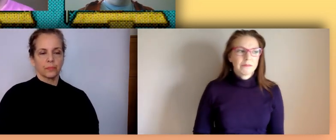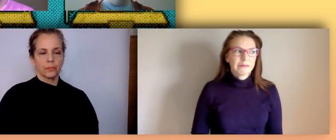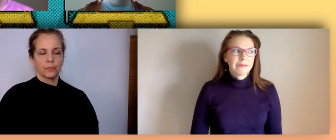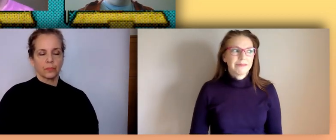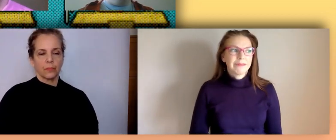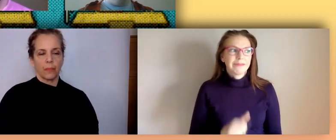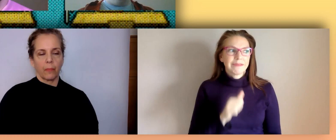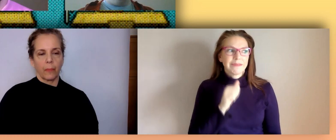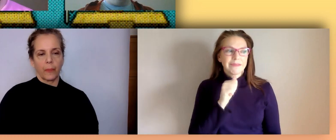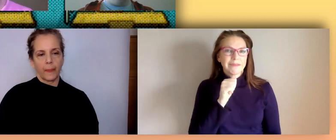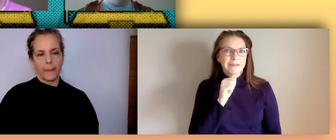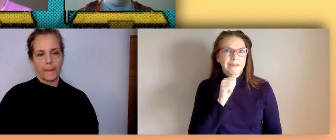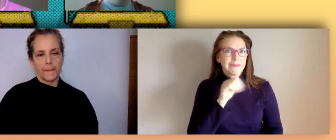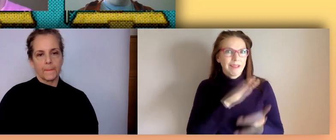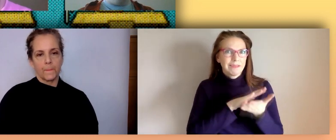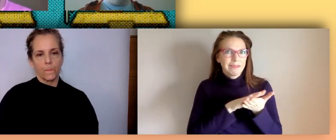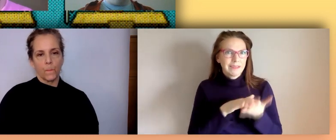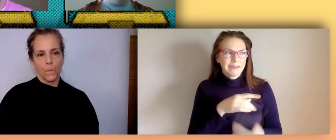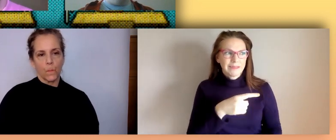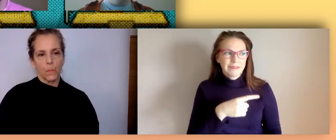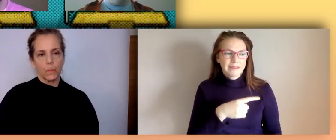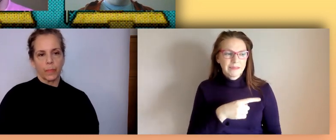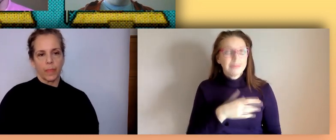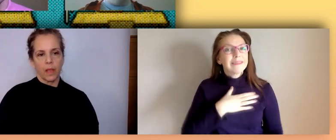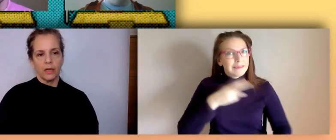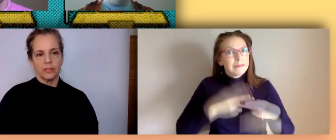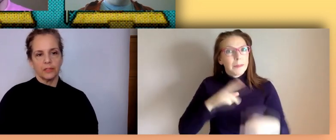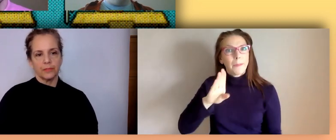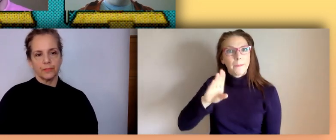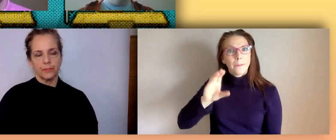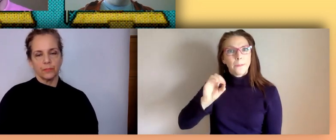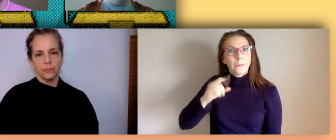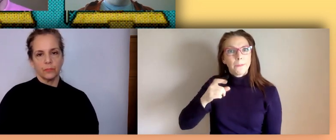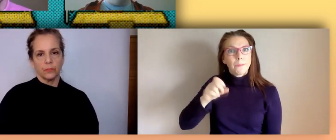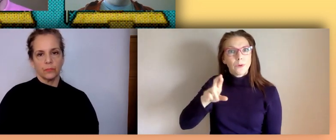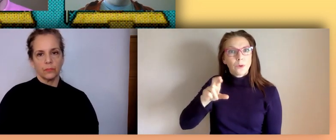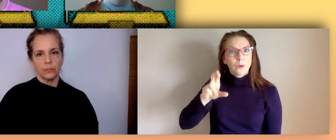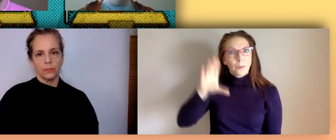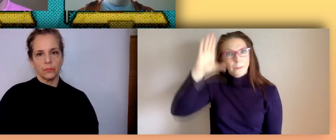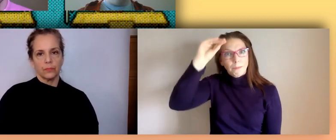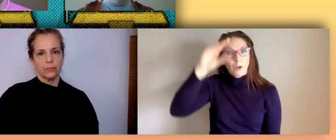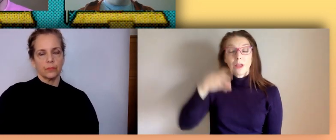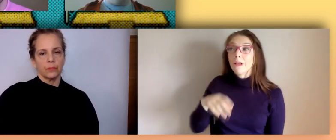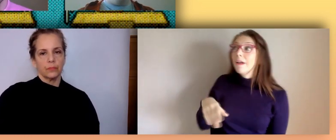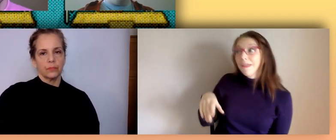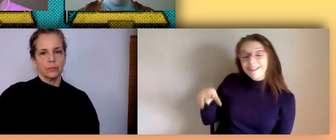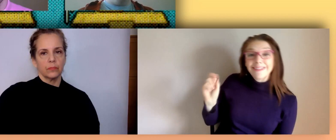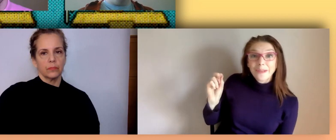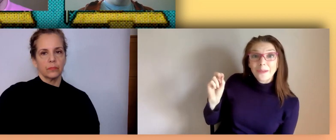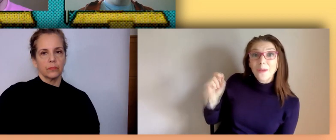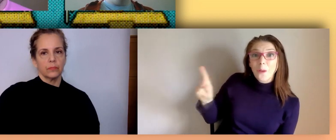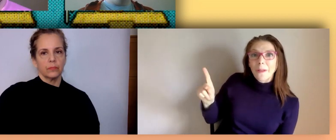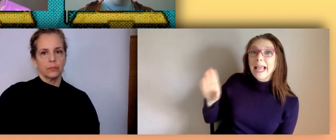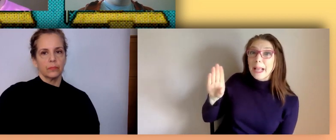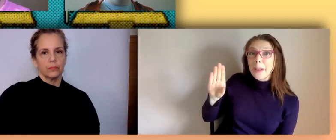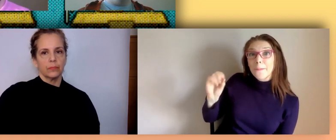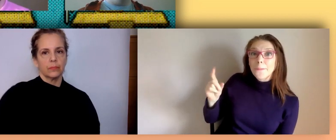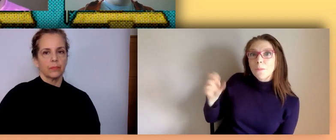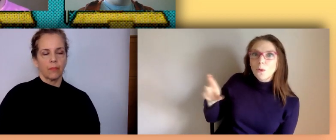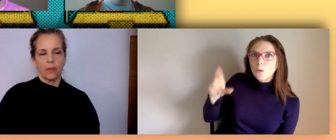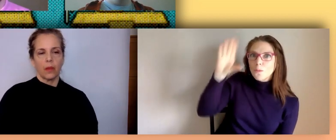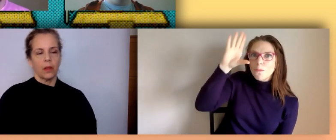That's not a nice thing to say. And my name's Booger Boy. Well, okay then. Booger